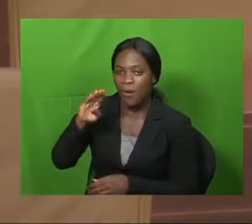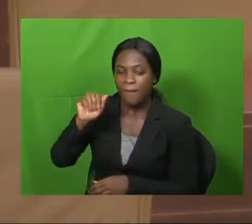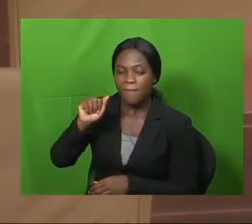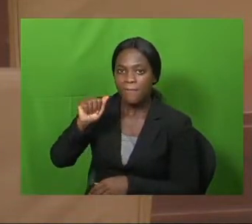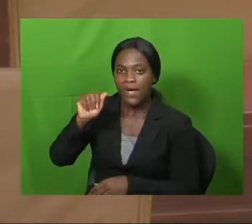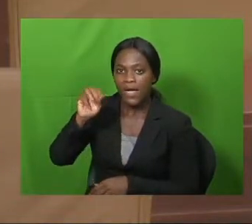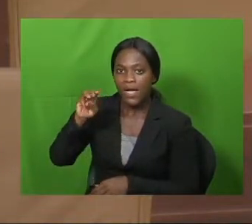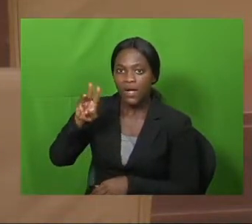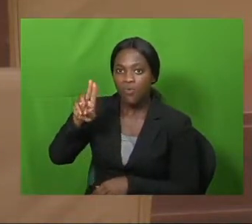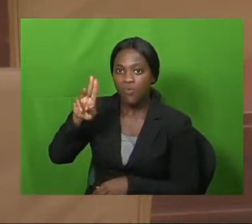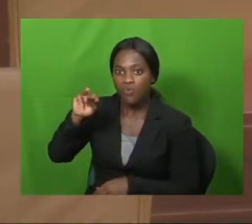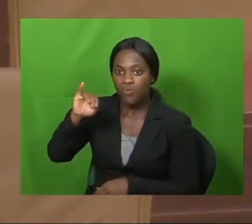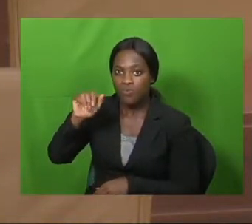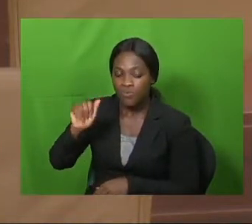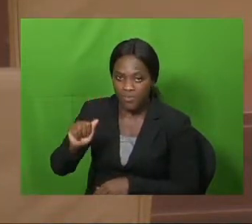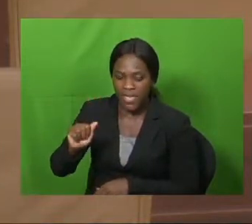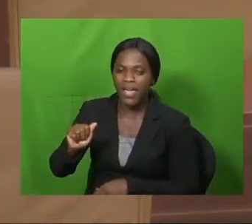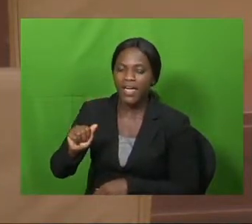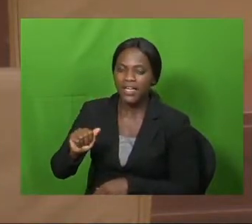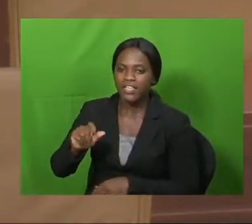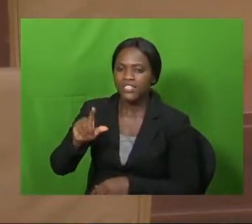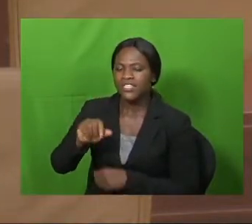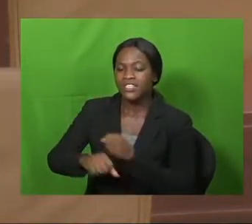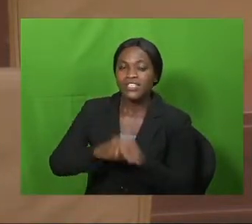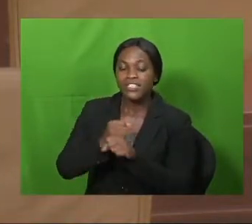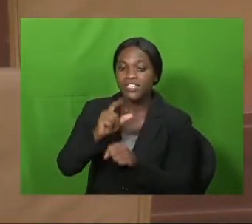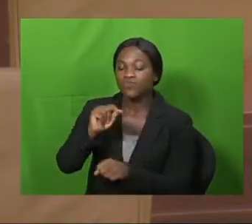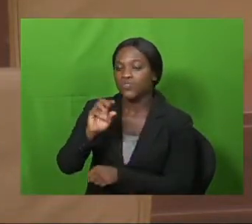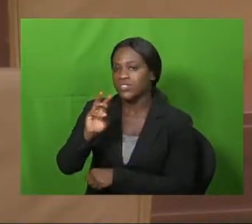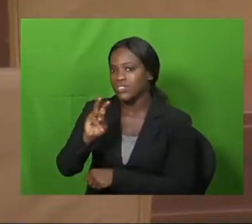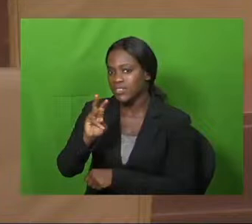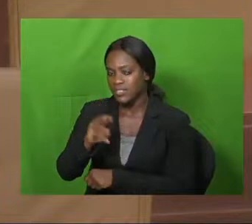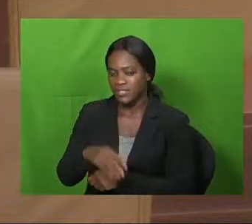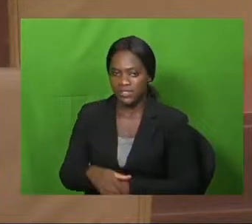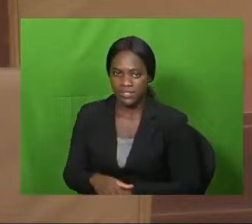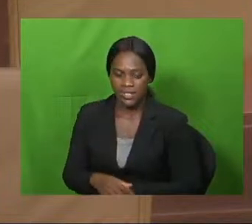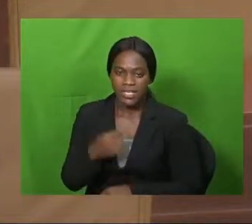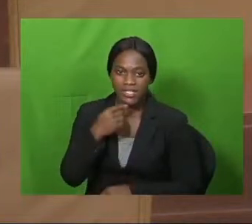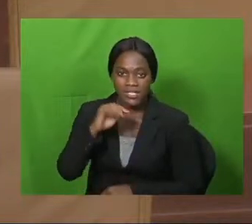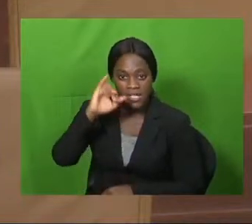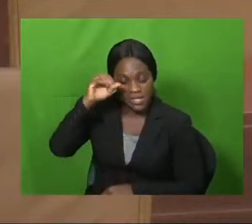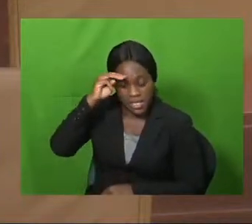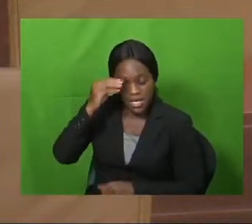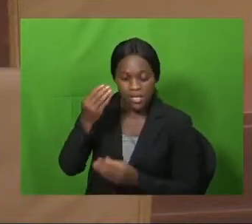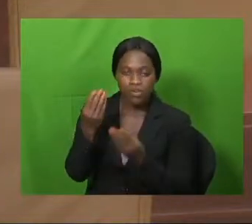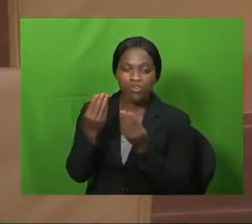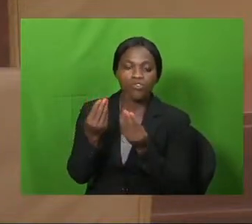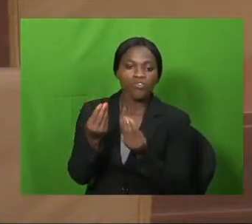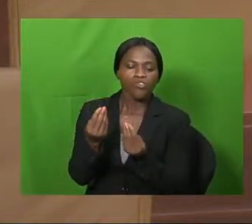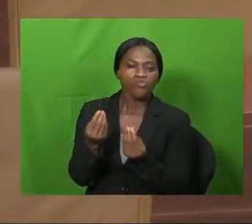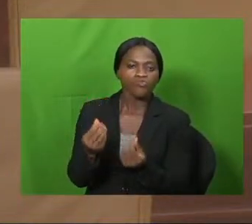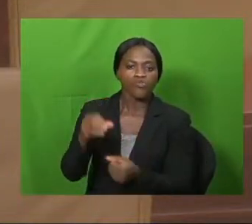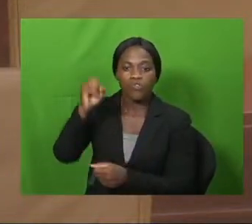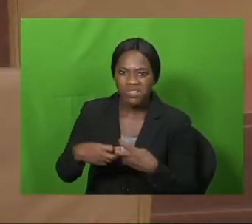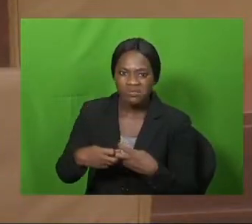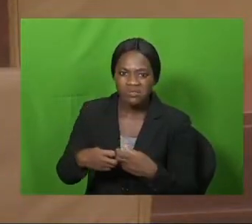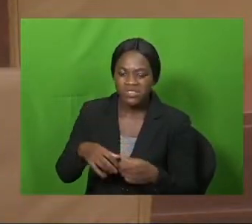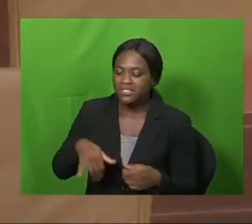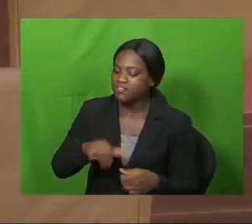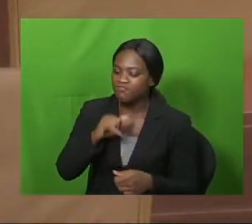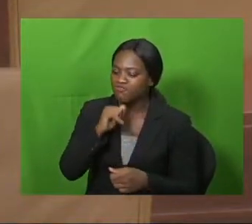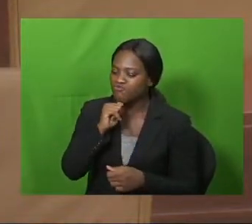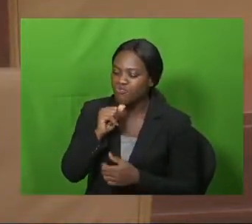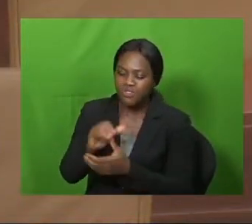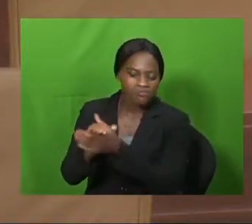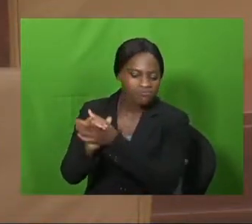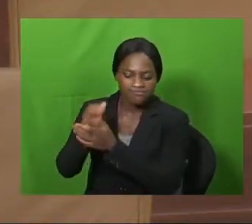though President John Dramani Mahama has solved the Dumso problem, he will not give him credit. And